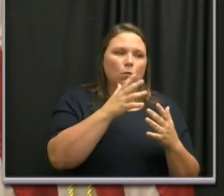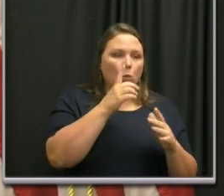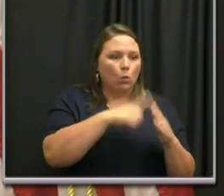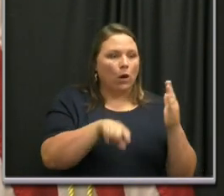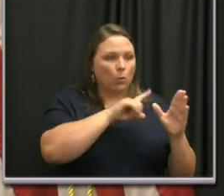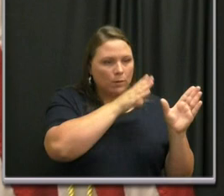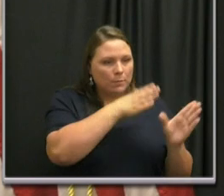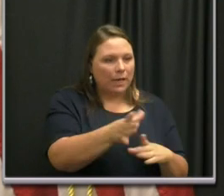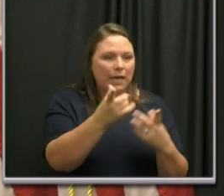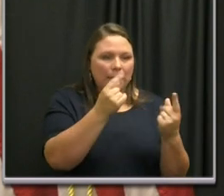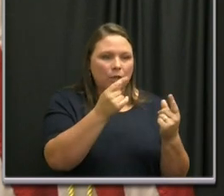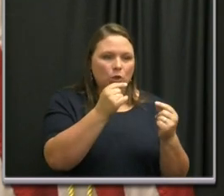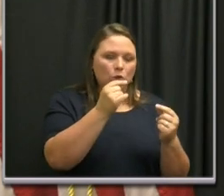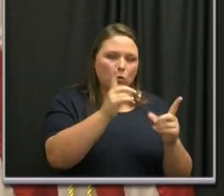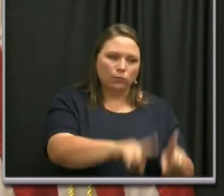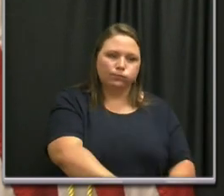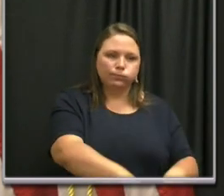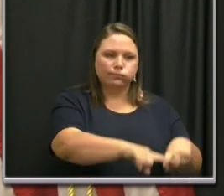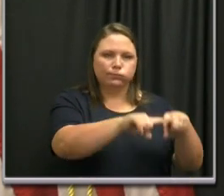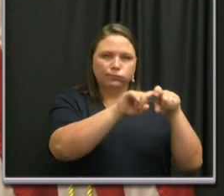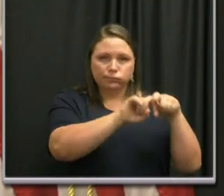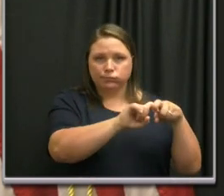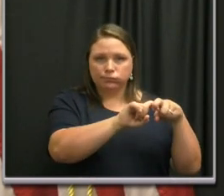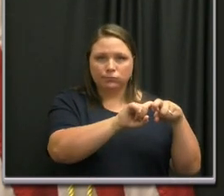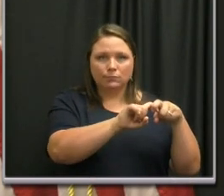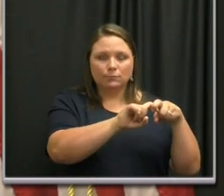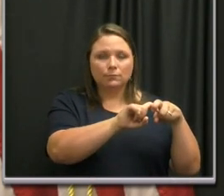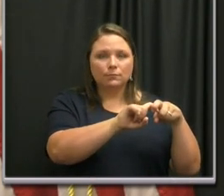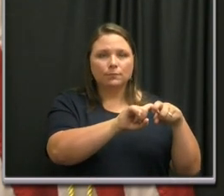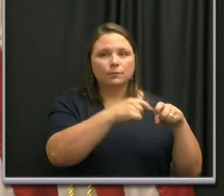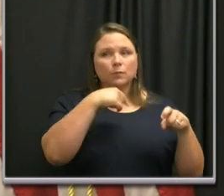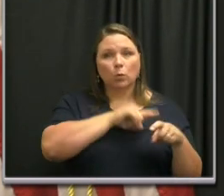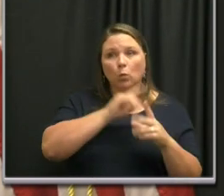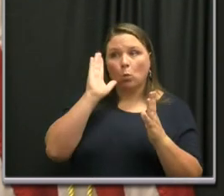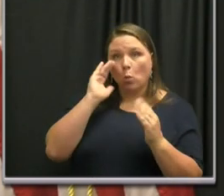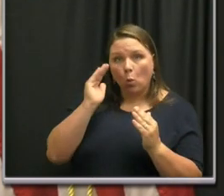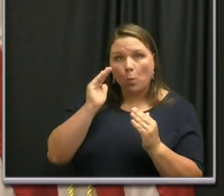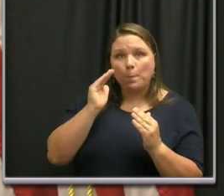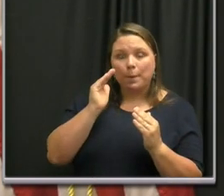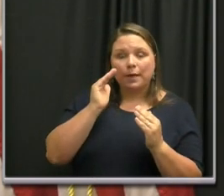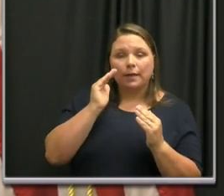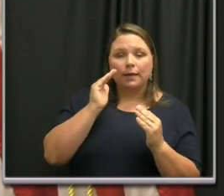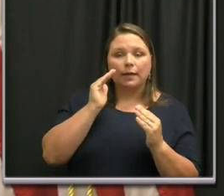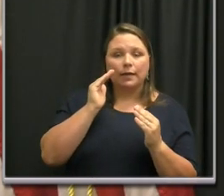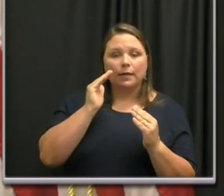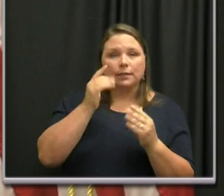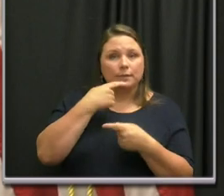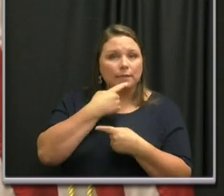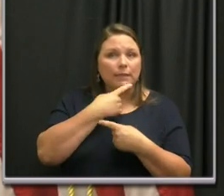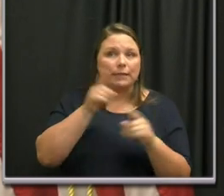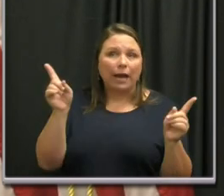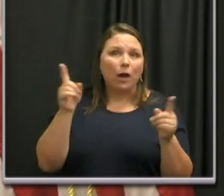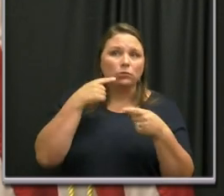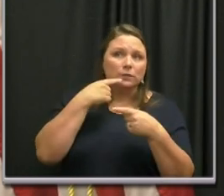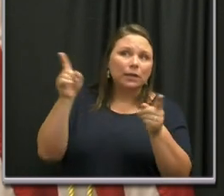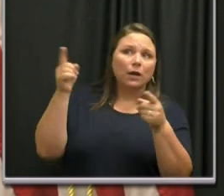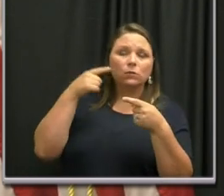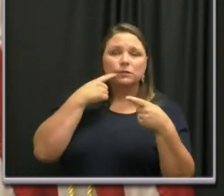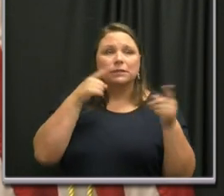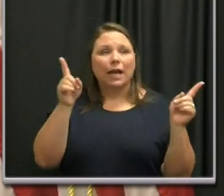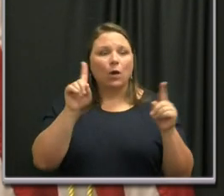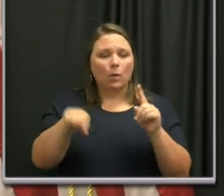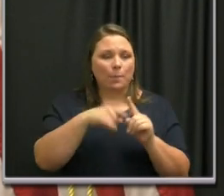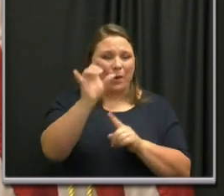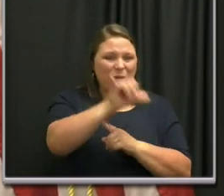planned to do had come to us to a pause. We've been hoping to make important announcements in this regard and in